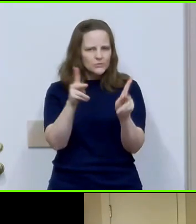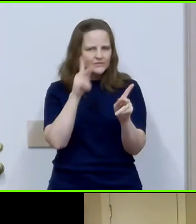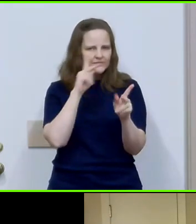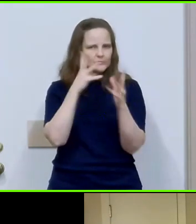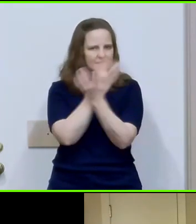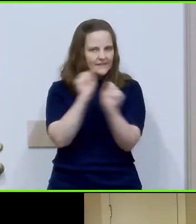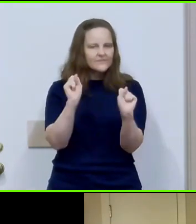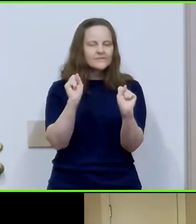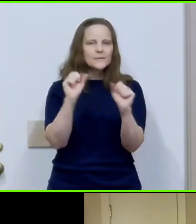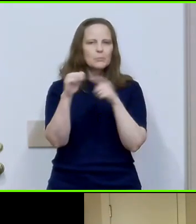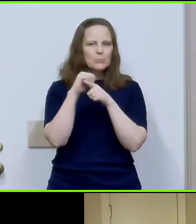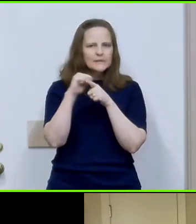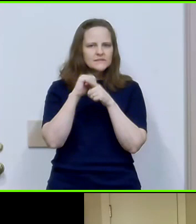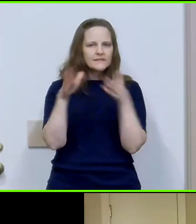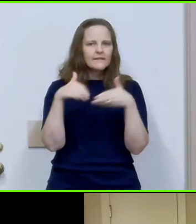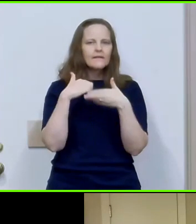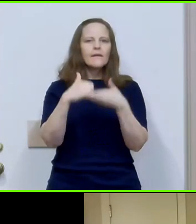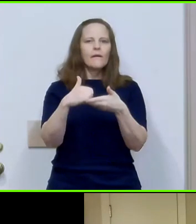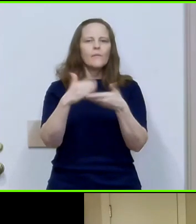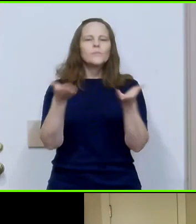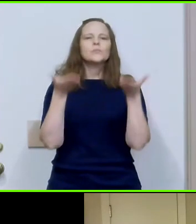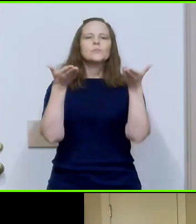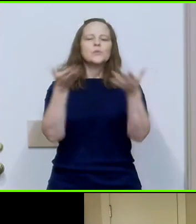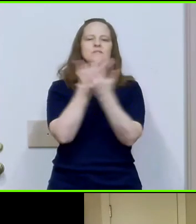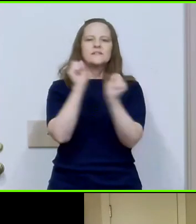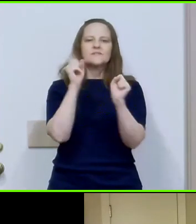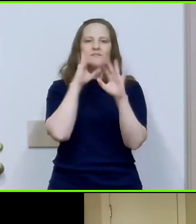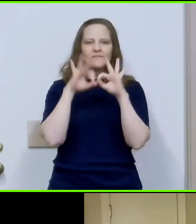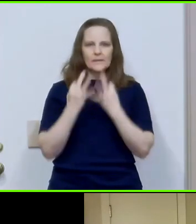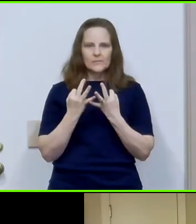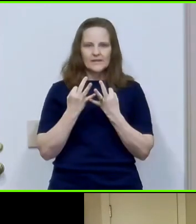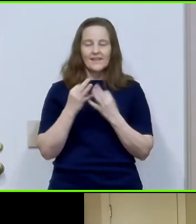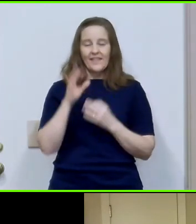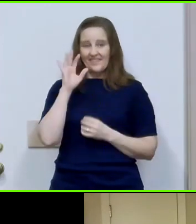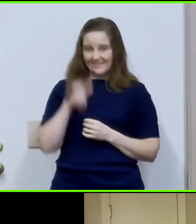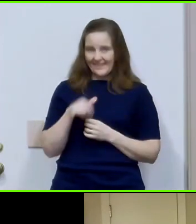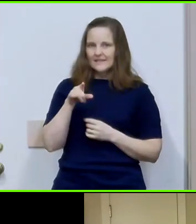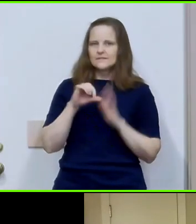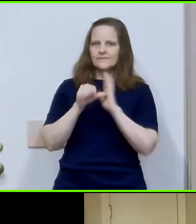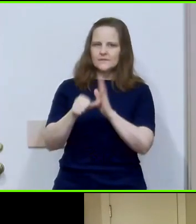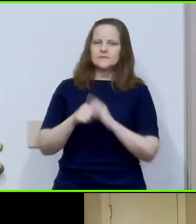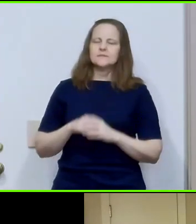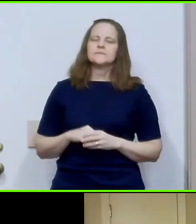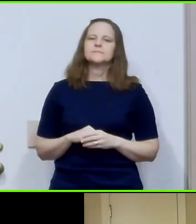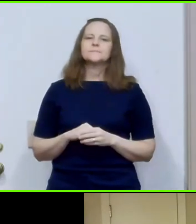safe and to help promote the safety of our family. And that's where we're putting our emphasis. Again,